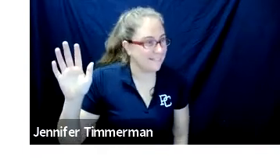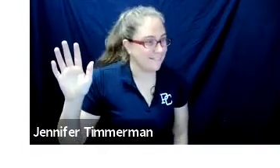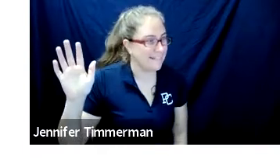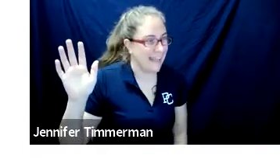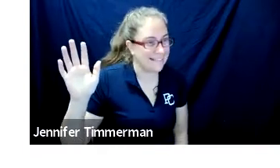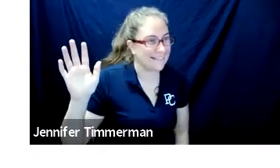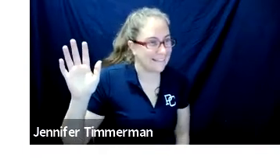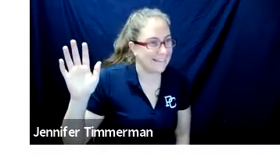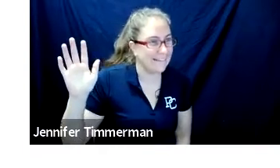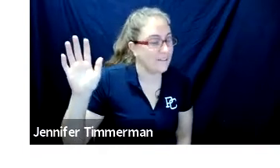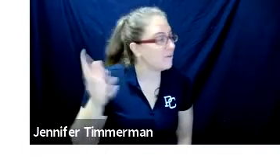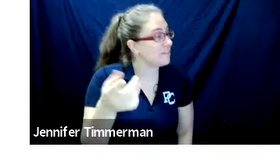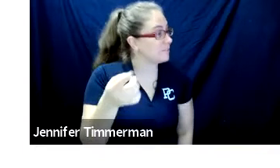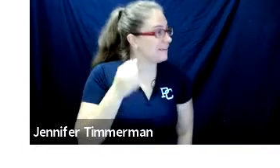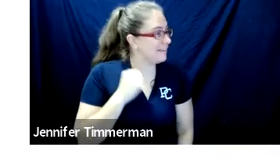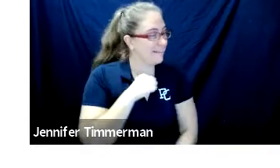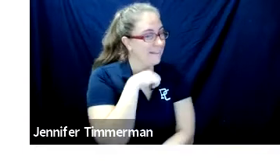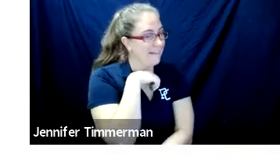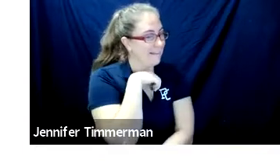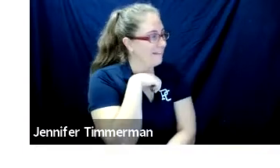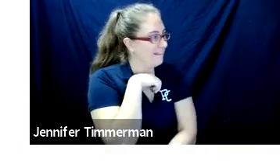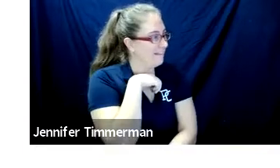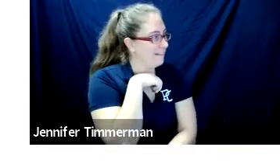Jerice? Fantastic. What do you speak?